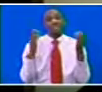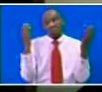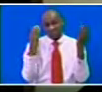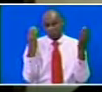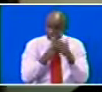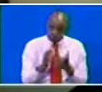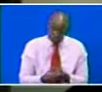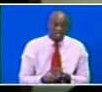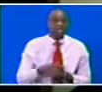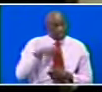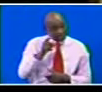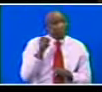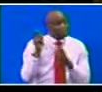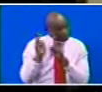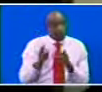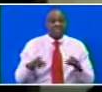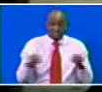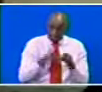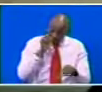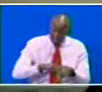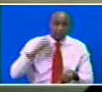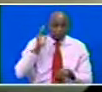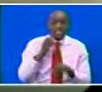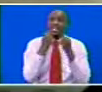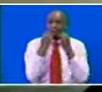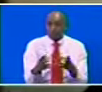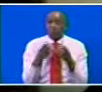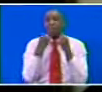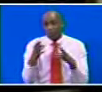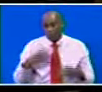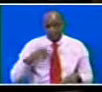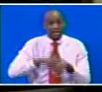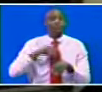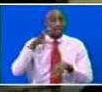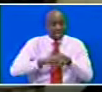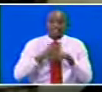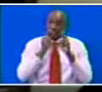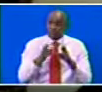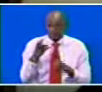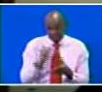going to make sure, if one as usual, that we're going to update our viewers whenever the results start trickling in. Back to you.